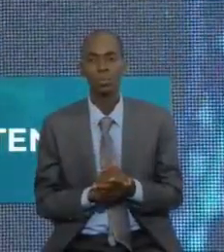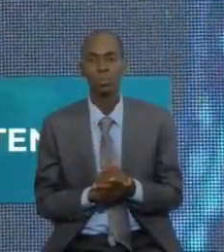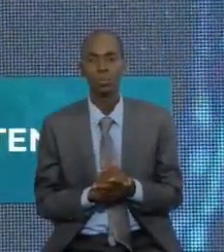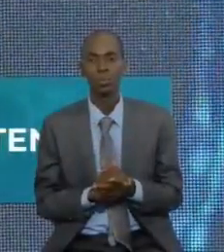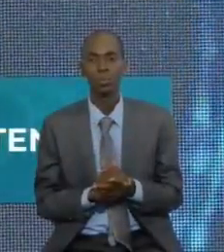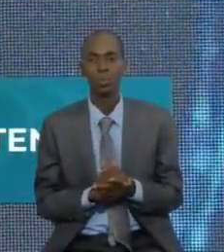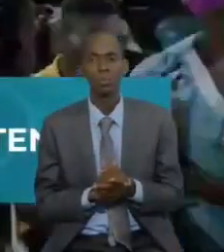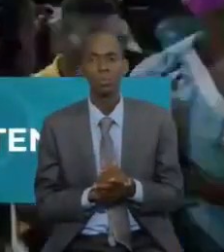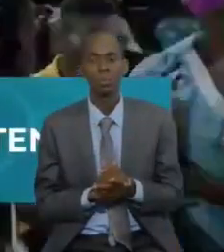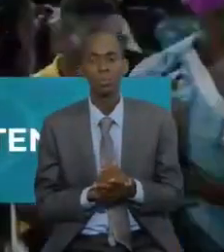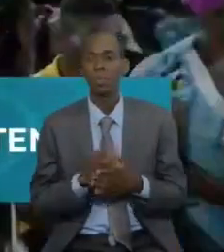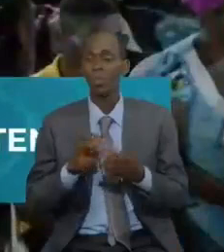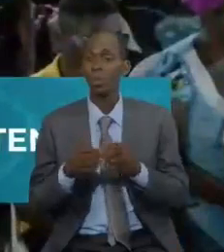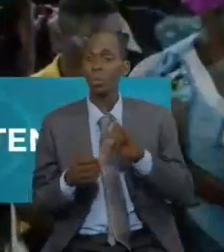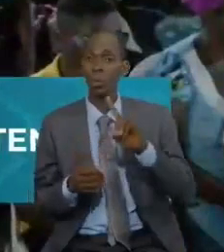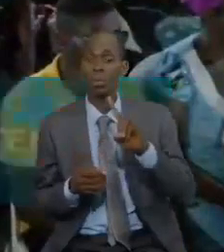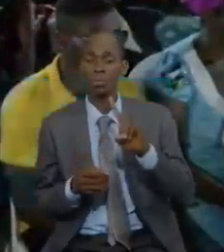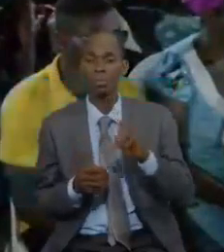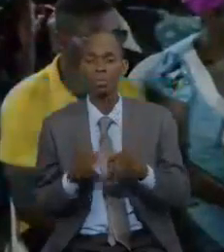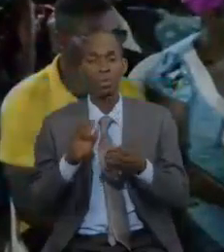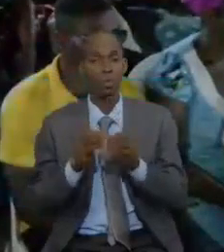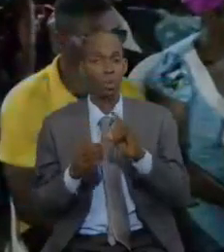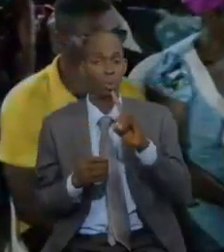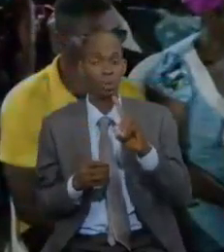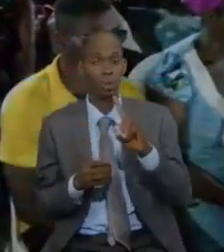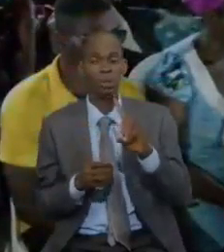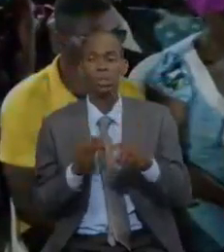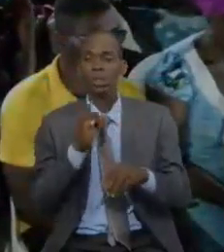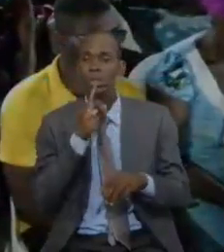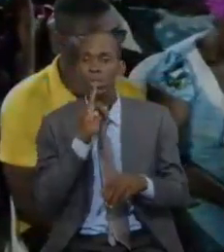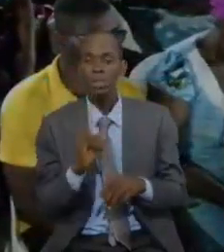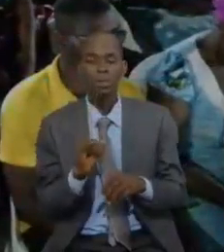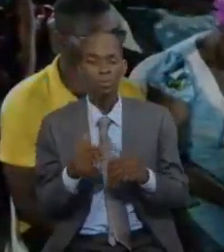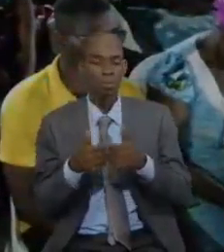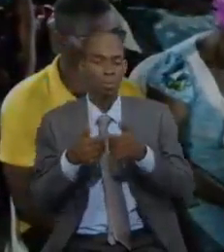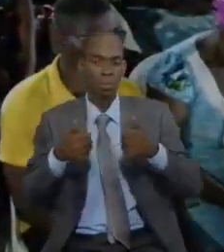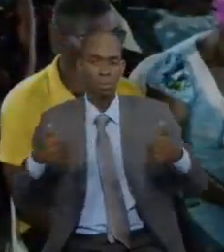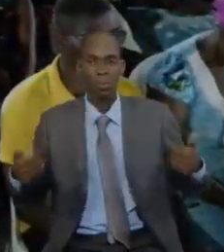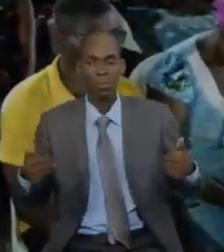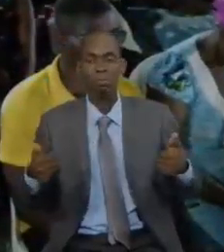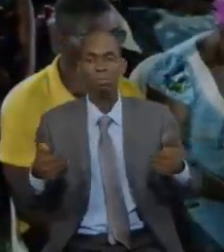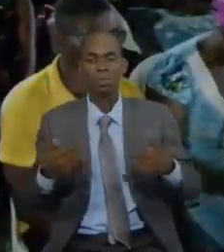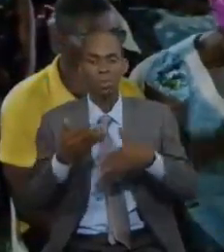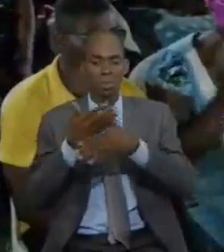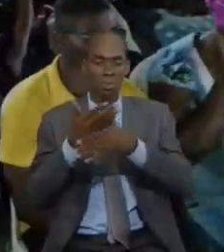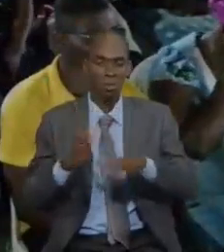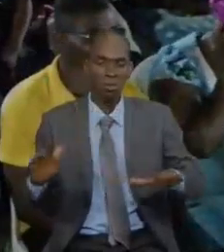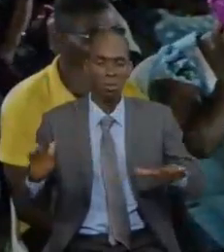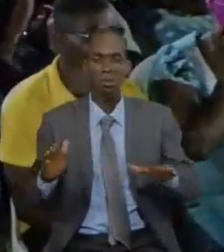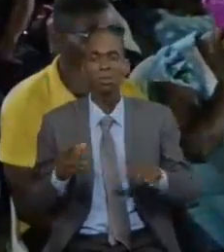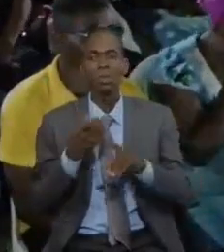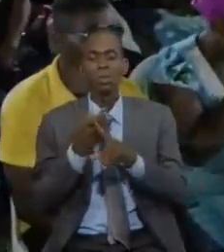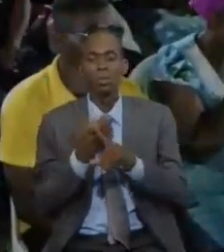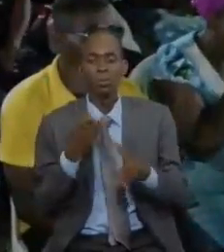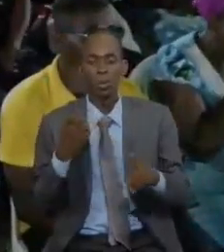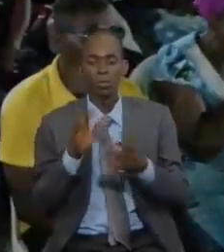Look at number one there. Number one is alienation, separation, demarcation from peace and